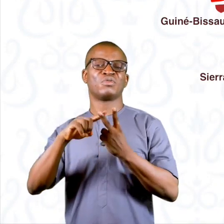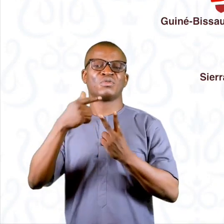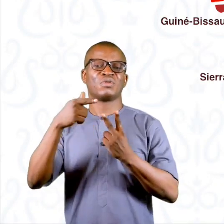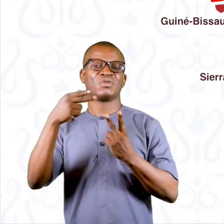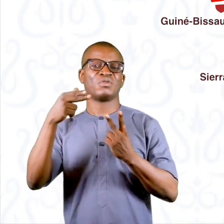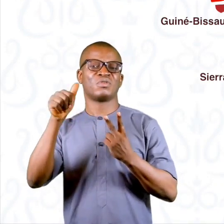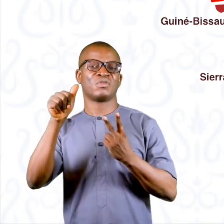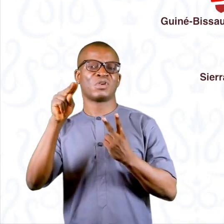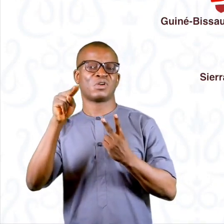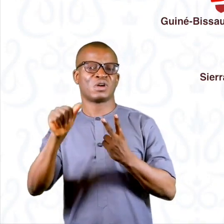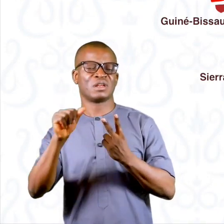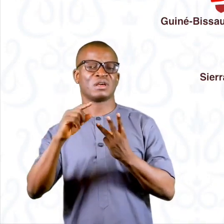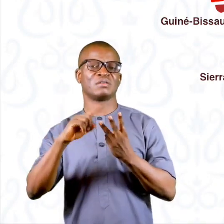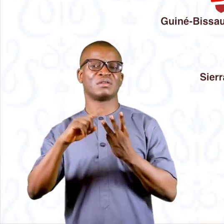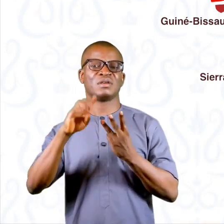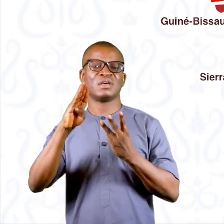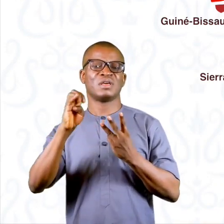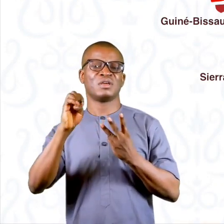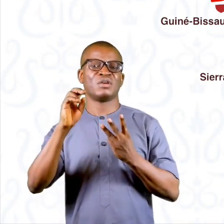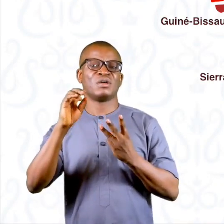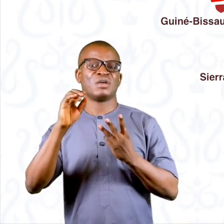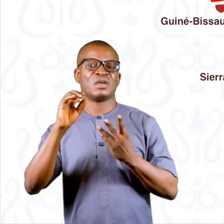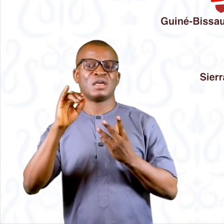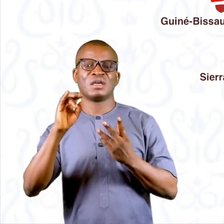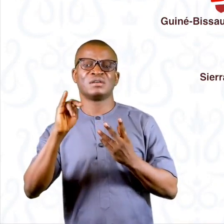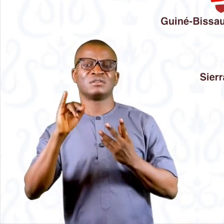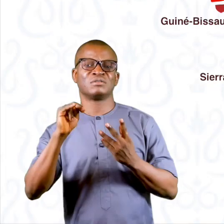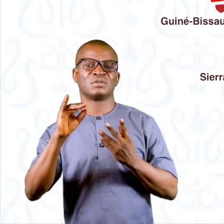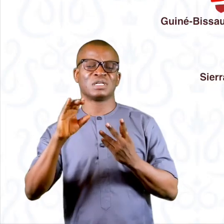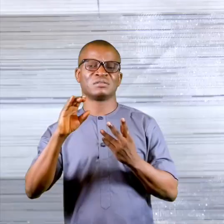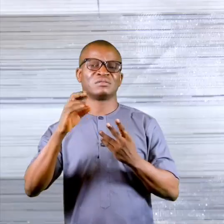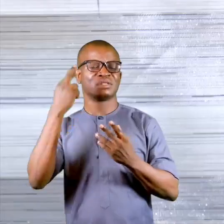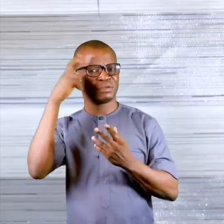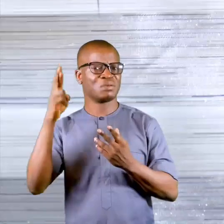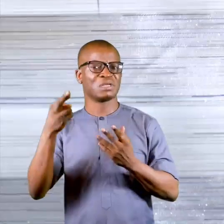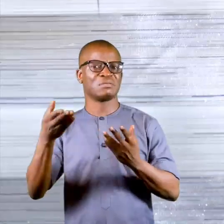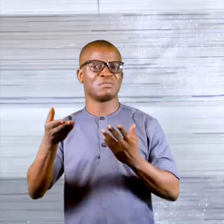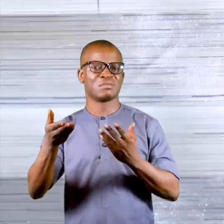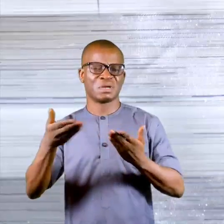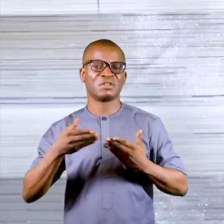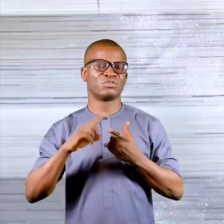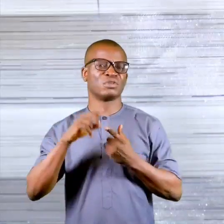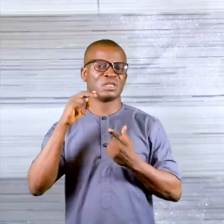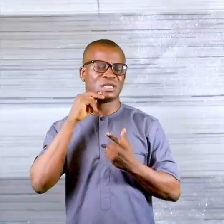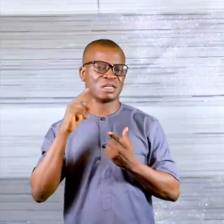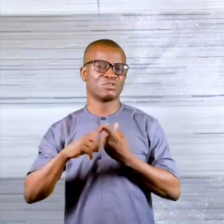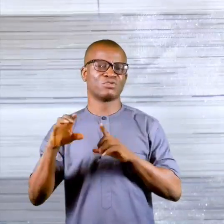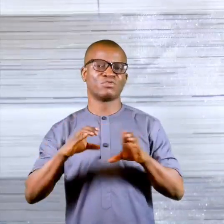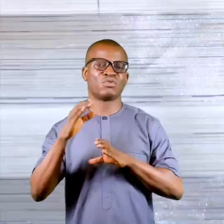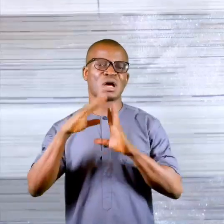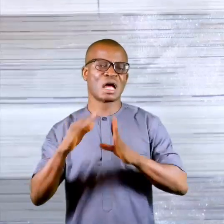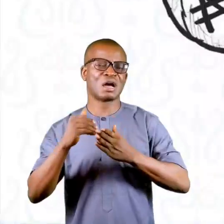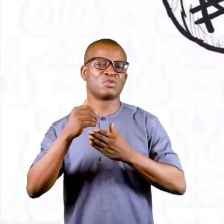Ghana, Benin Republic down to Nigeria to do housework, and at the end of the day,